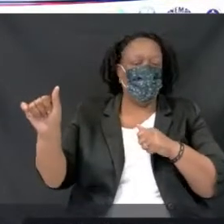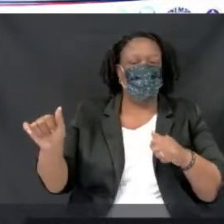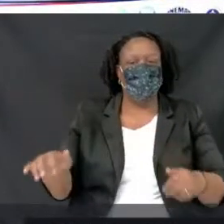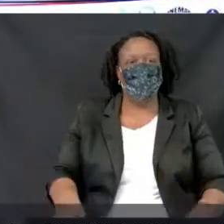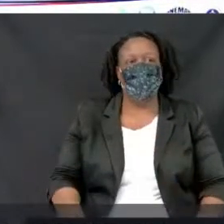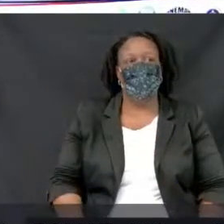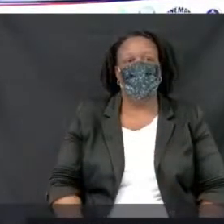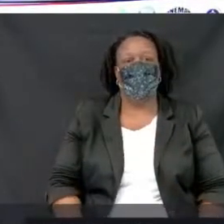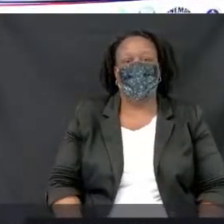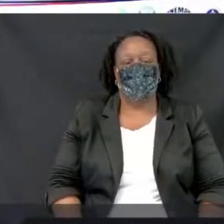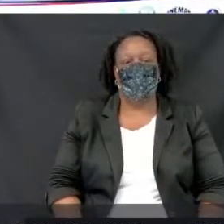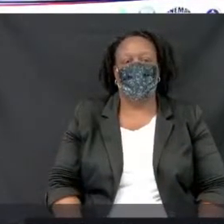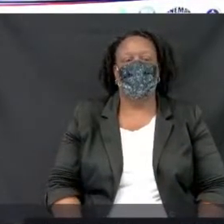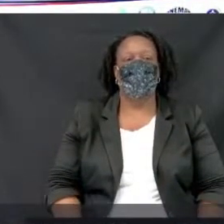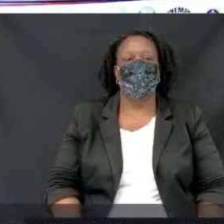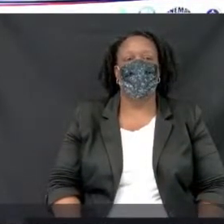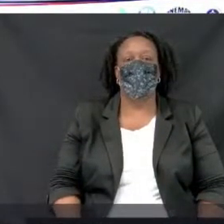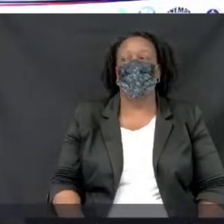COVID-19 pandemic.